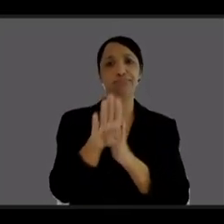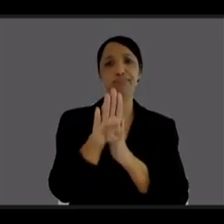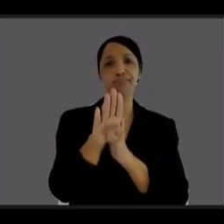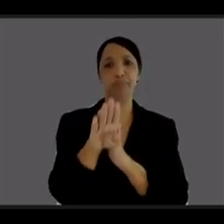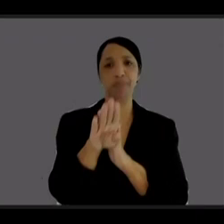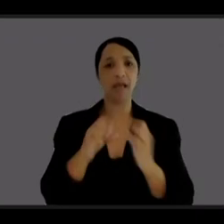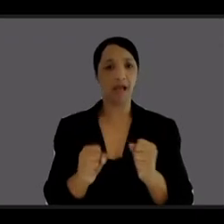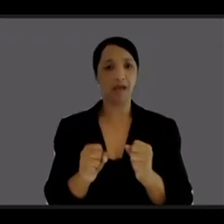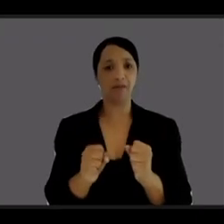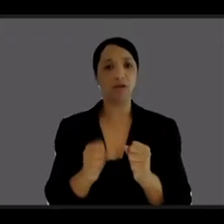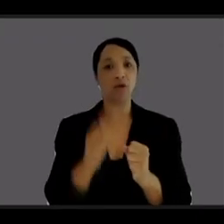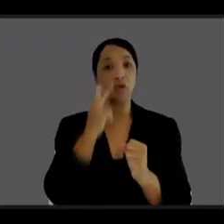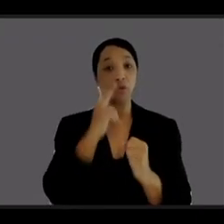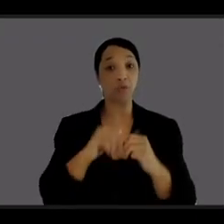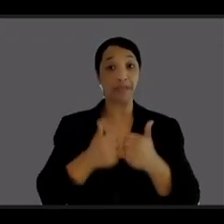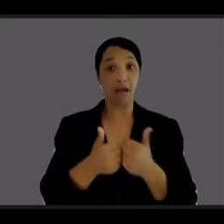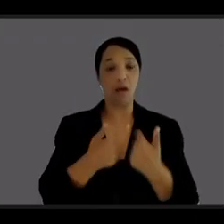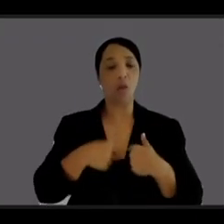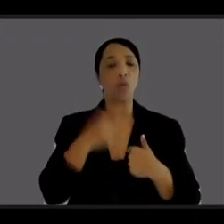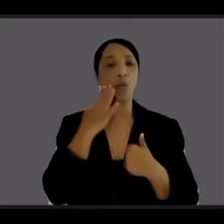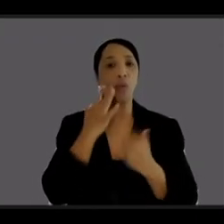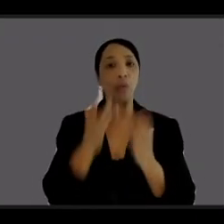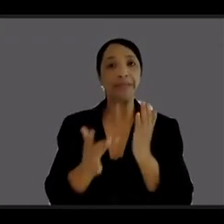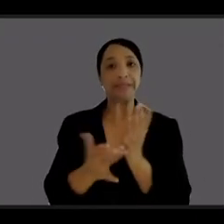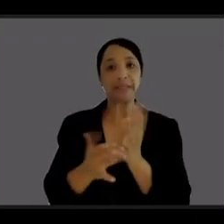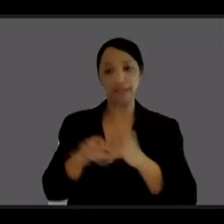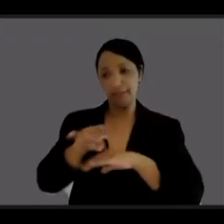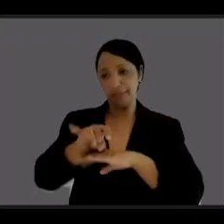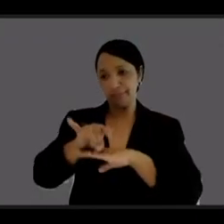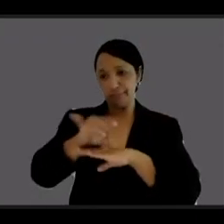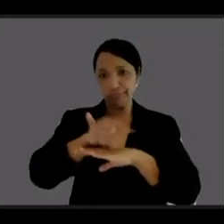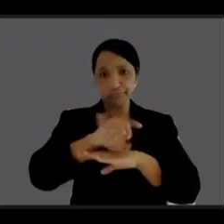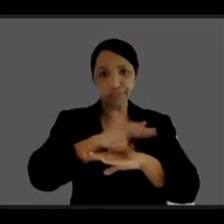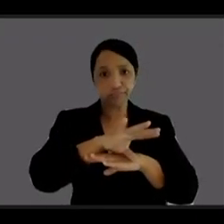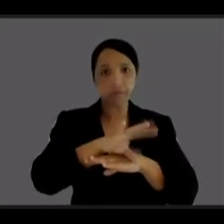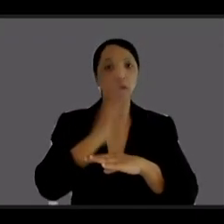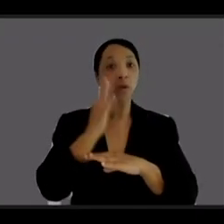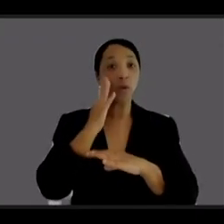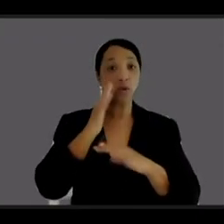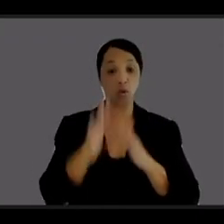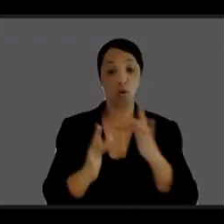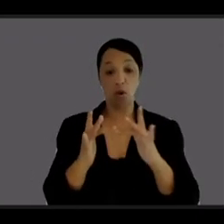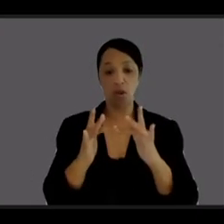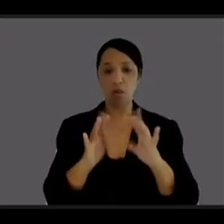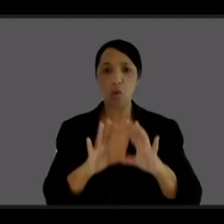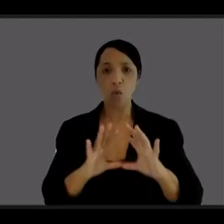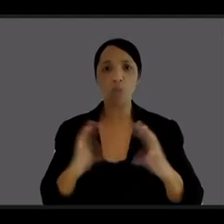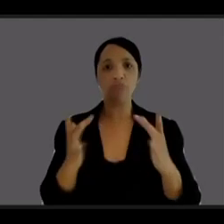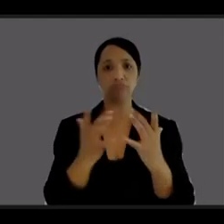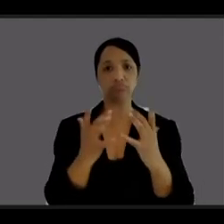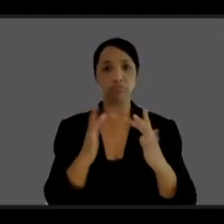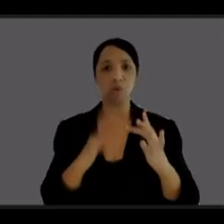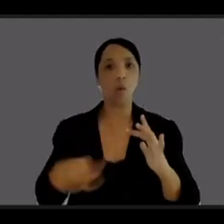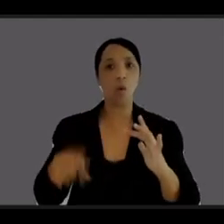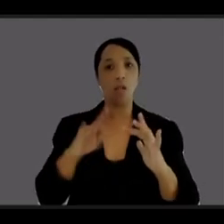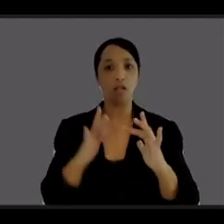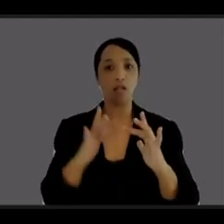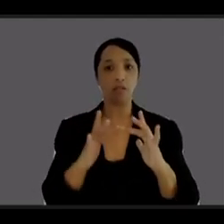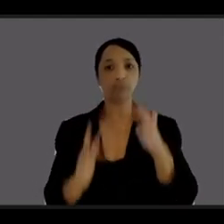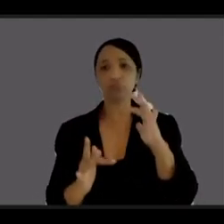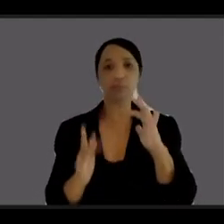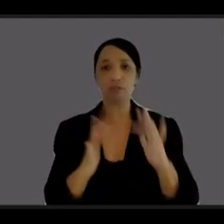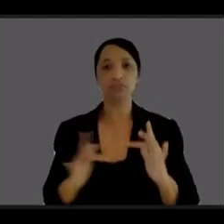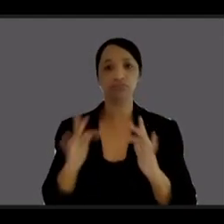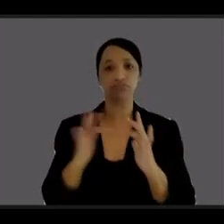technical assistance to the global south to bridge the digital divide. Together, let us leverage the